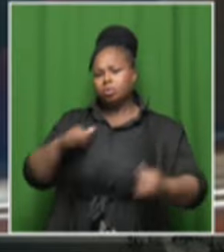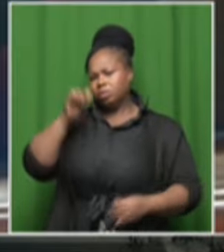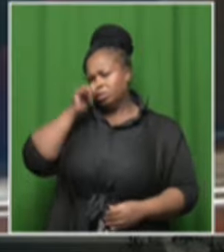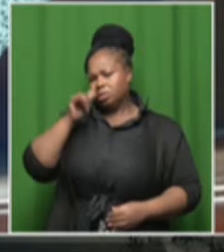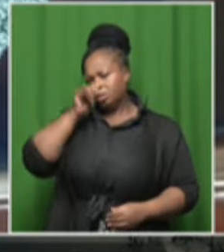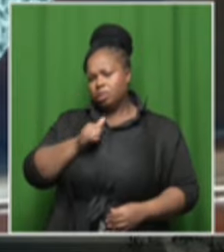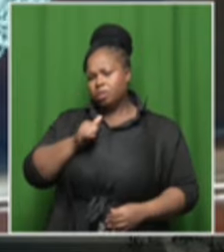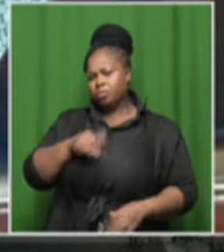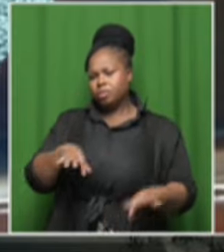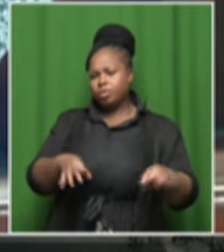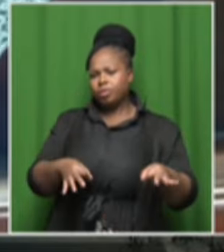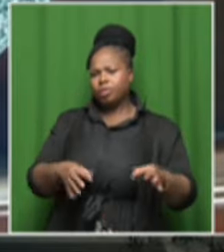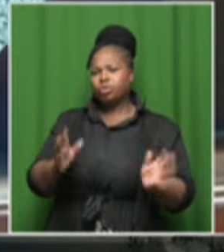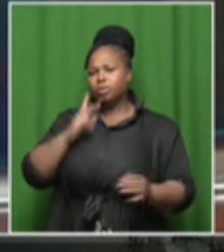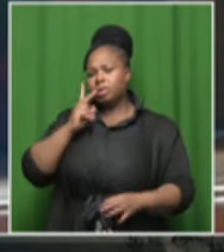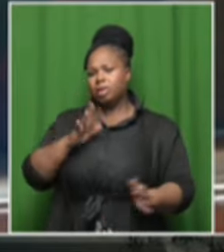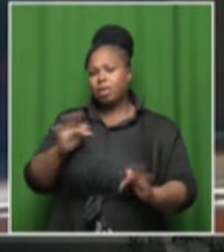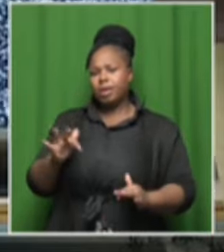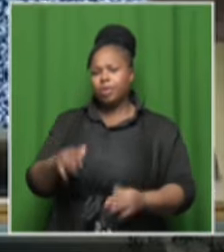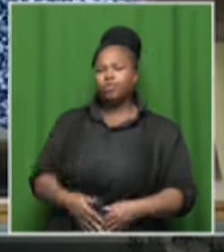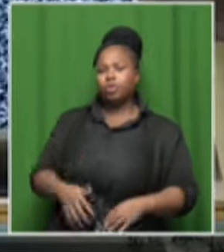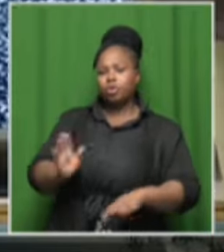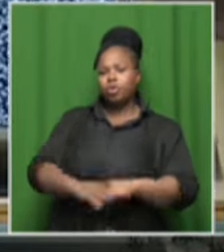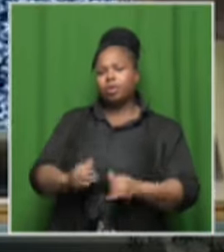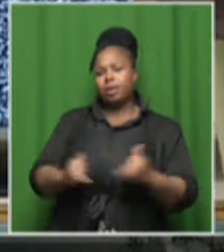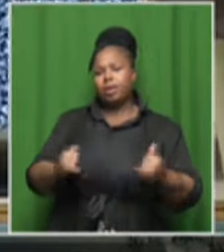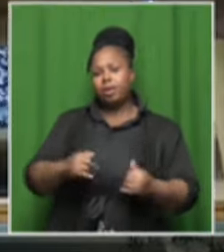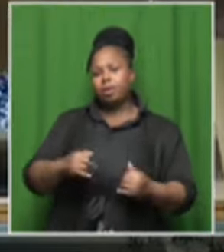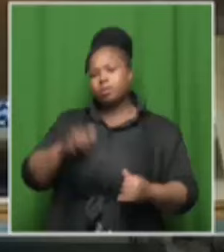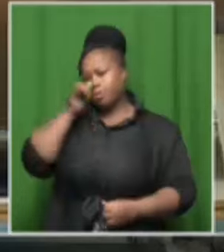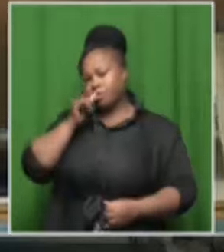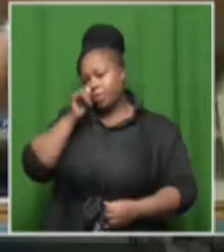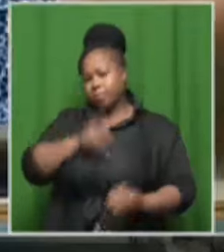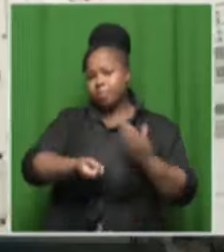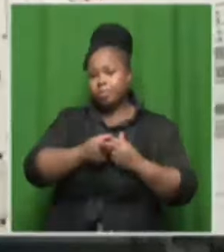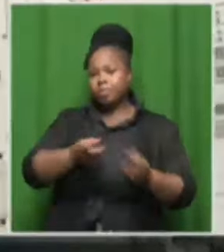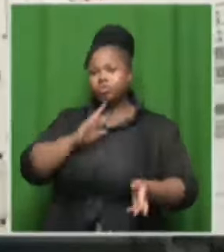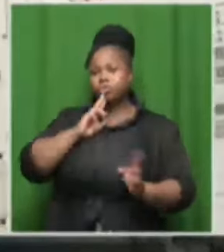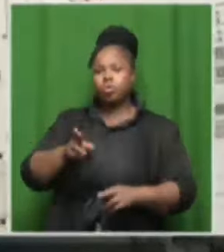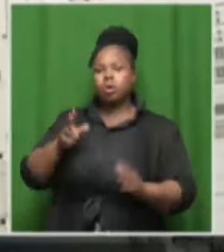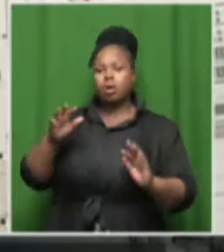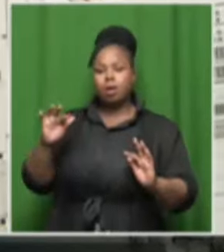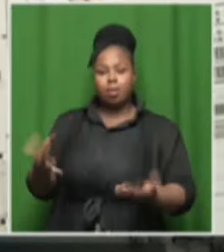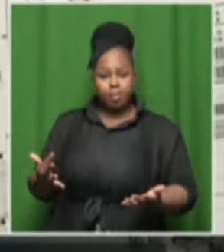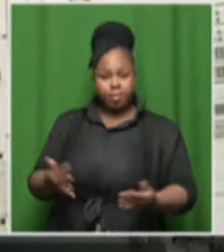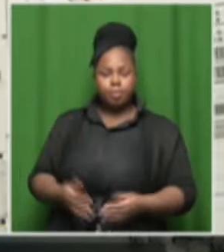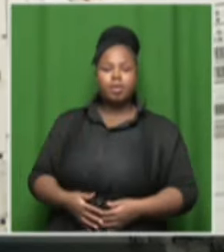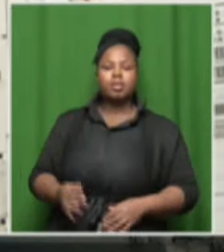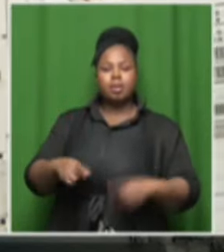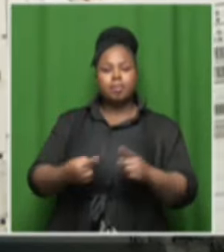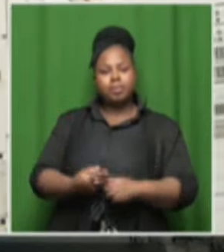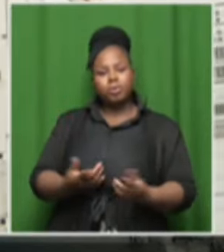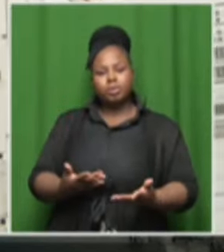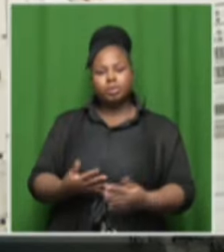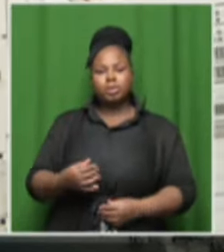of rhetoric around how we deal with cyber crimes, how they're reported. I mean, the regulator put out a bulletin last week about breaches and how they